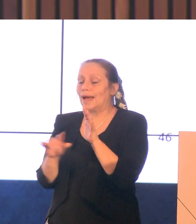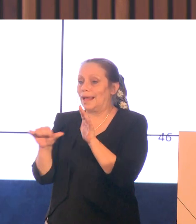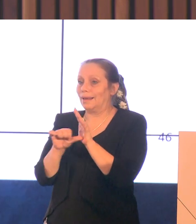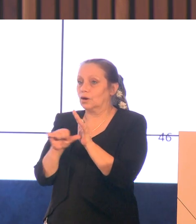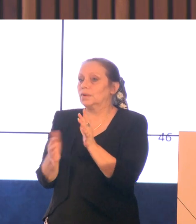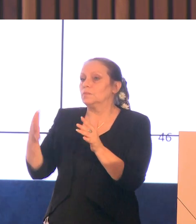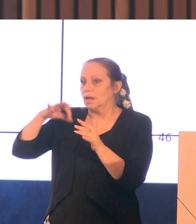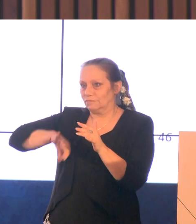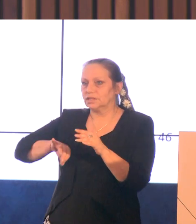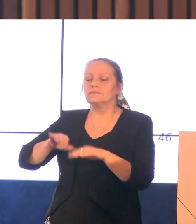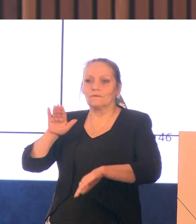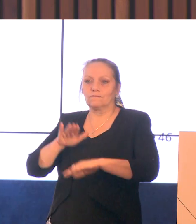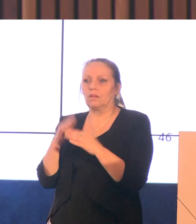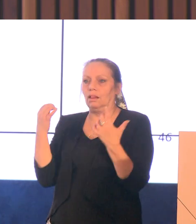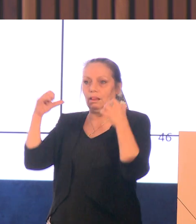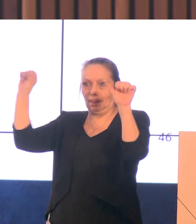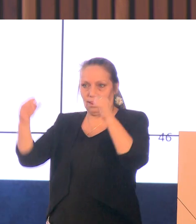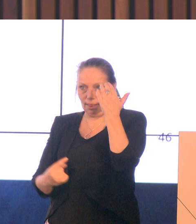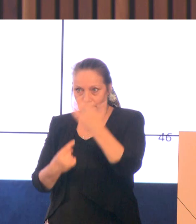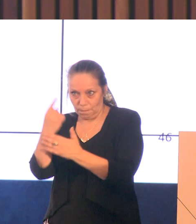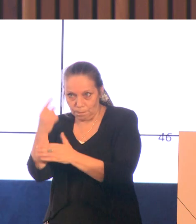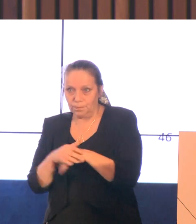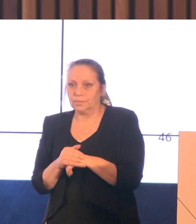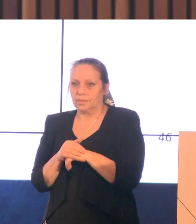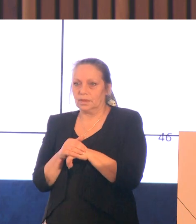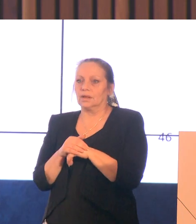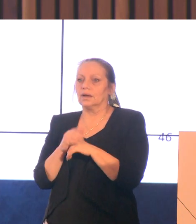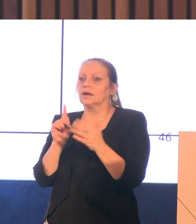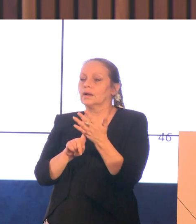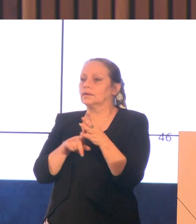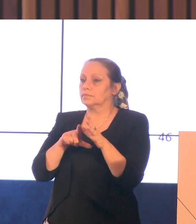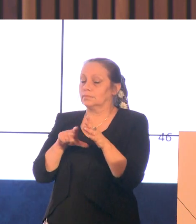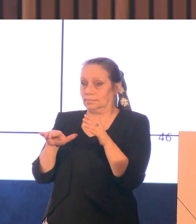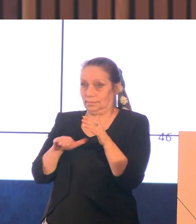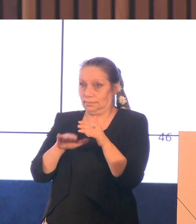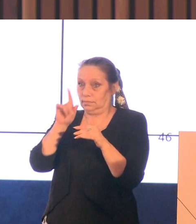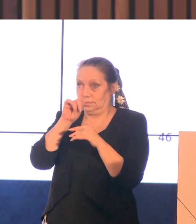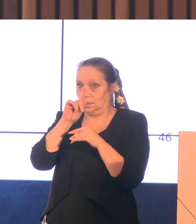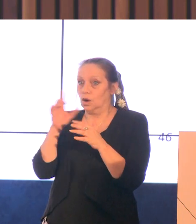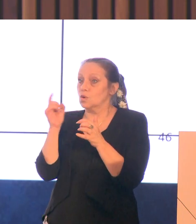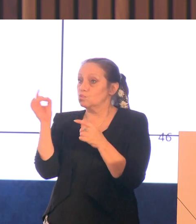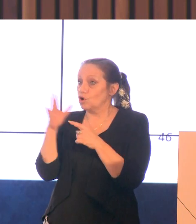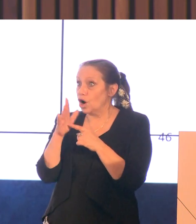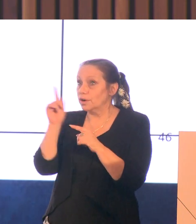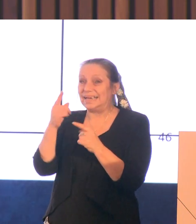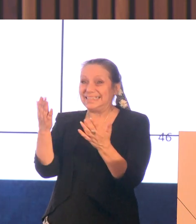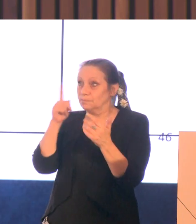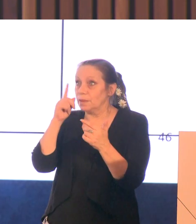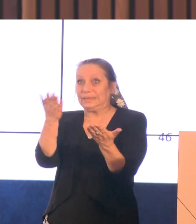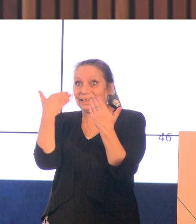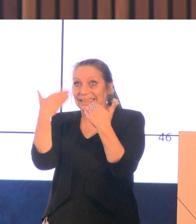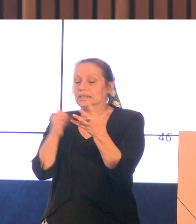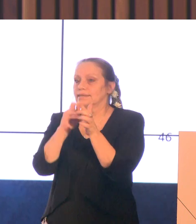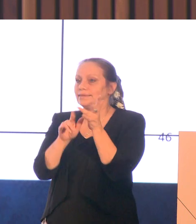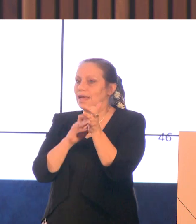fully realised. Fifth, for local area coordinators, the priority has been getting people into the scheme.